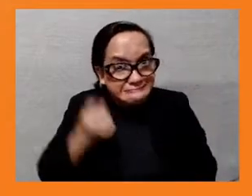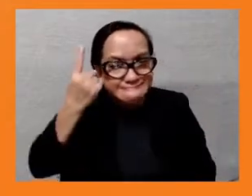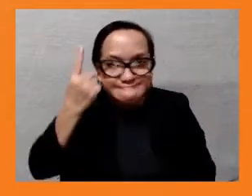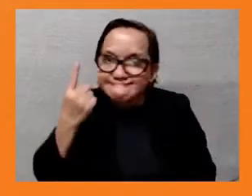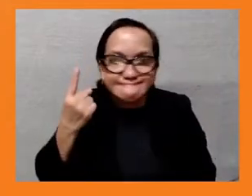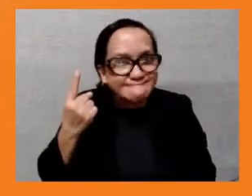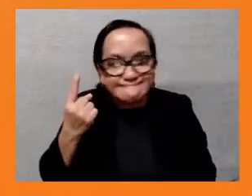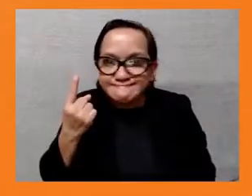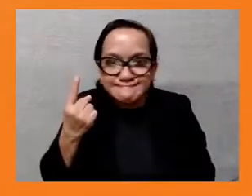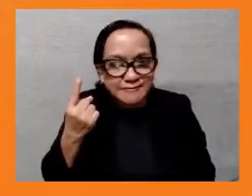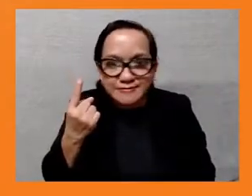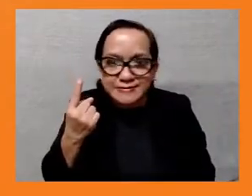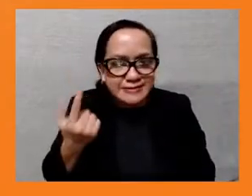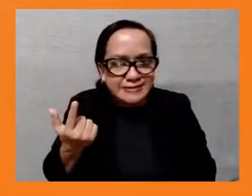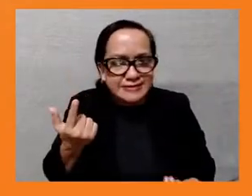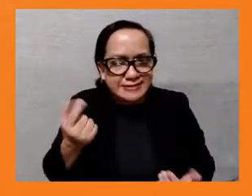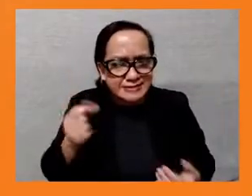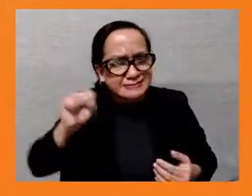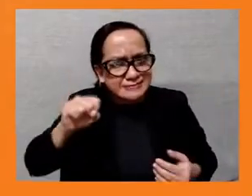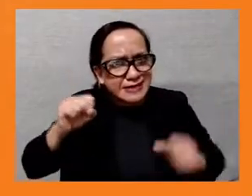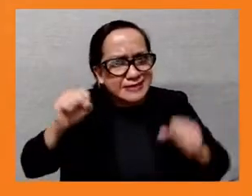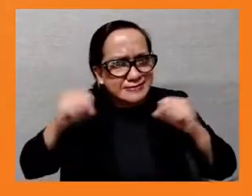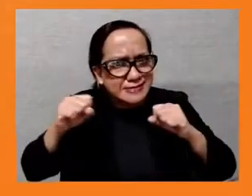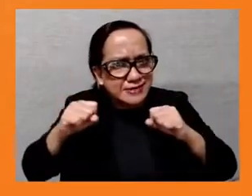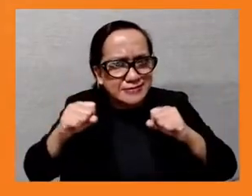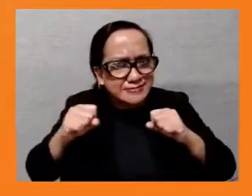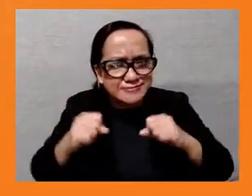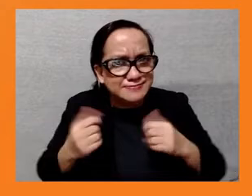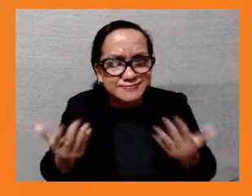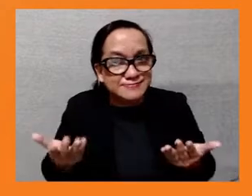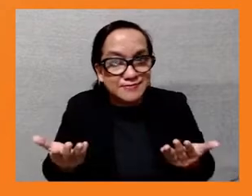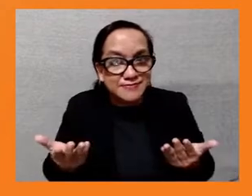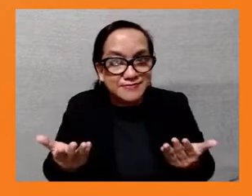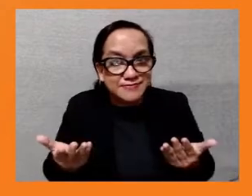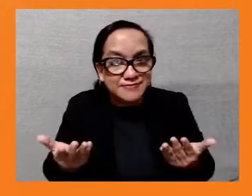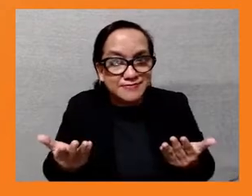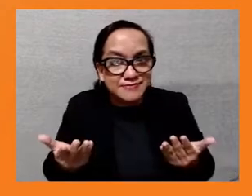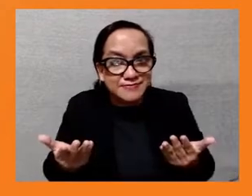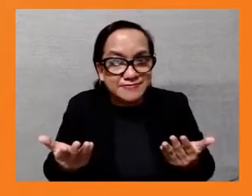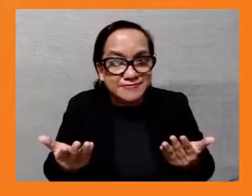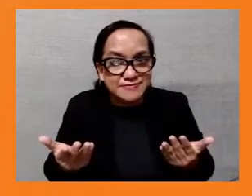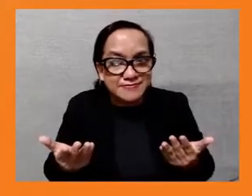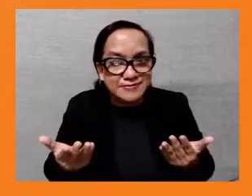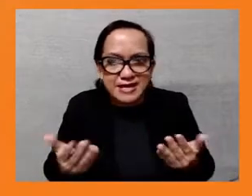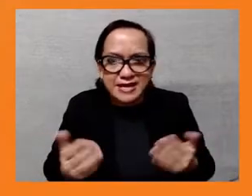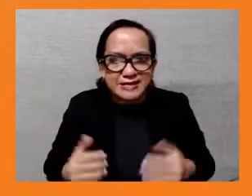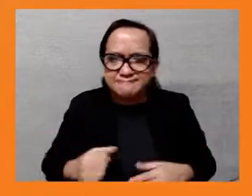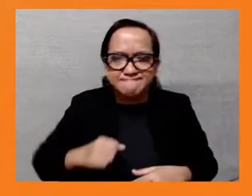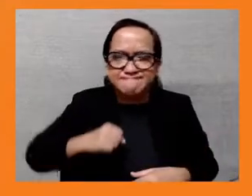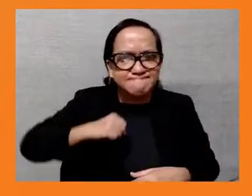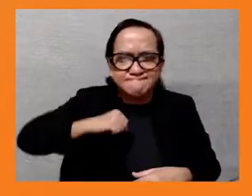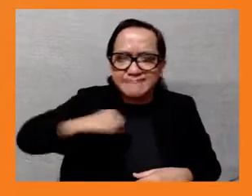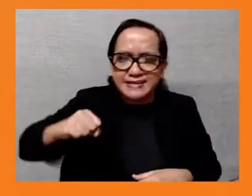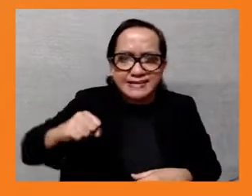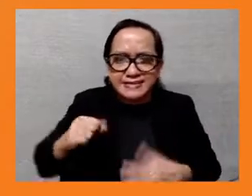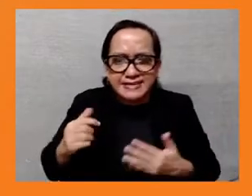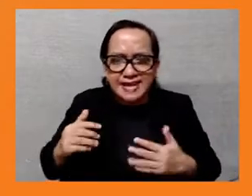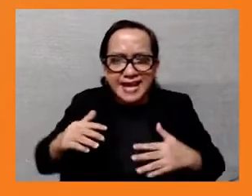about with the Tanahu Hydropower Project, and we're aware that there have been